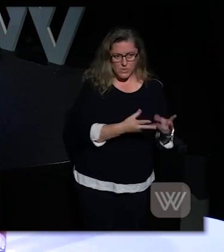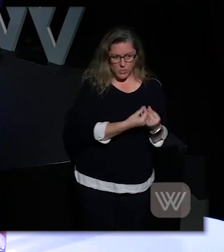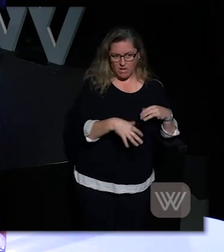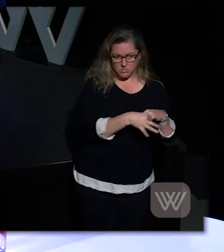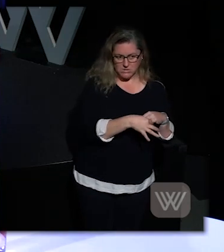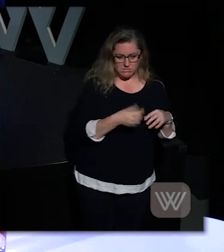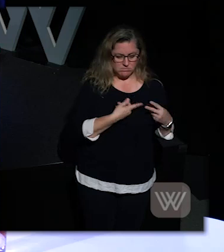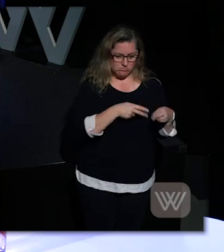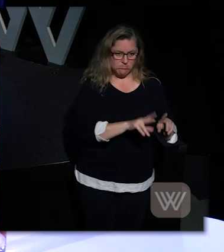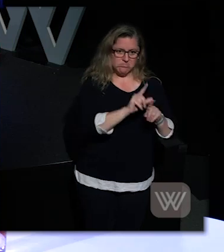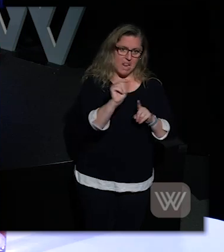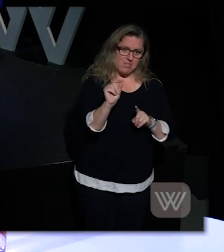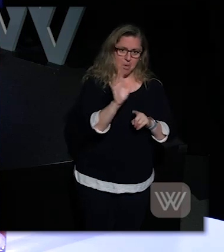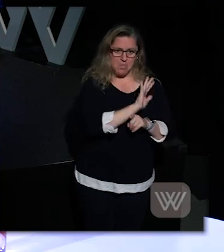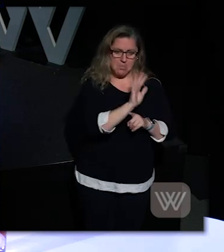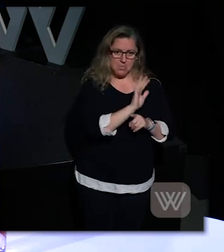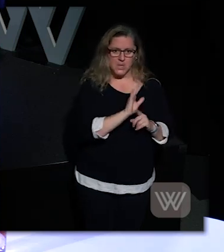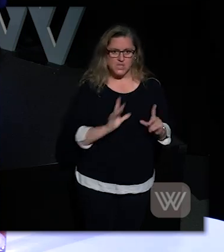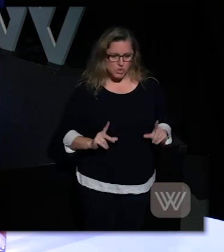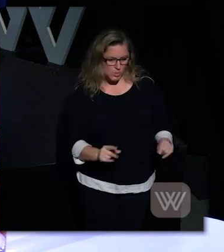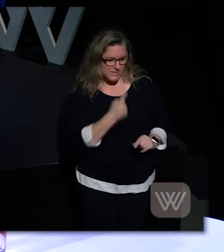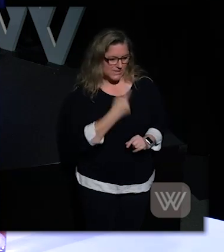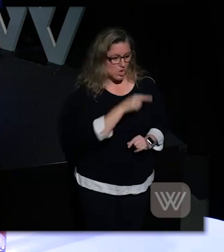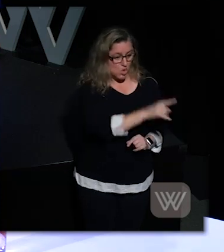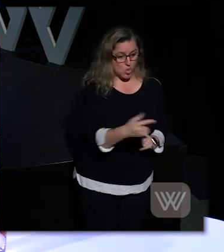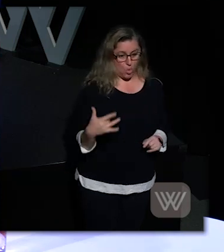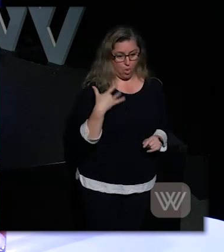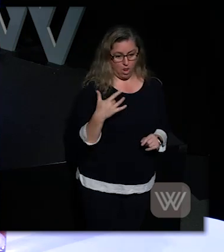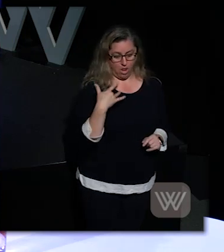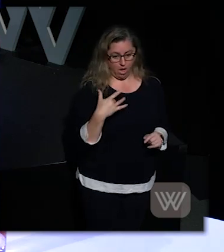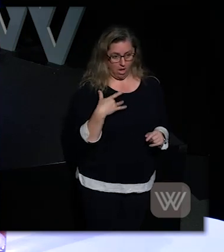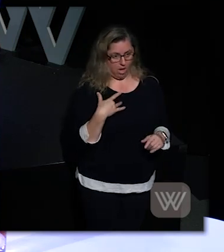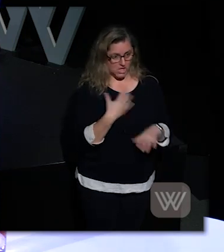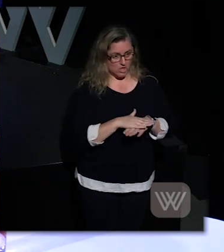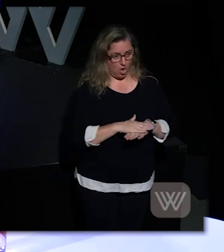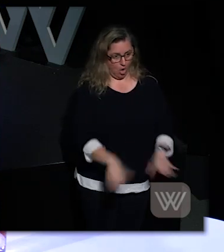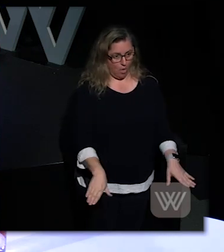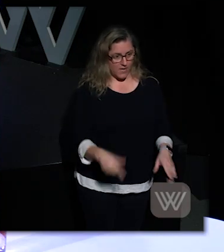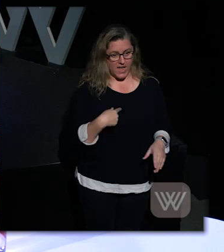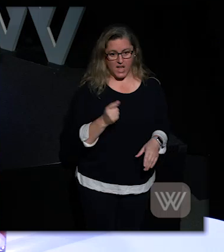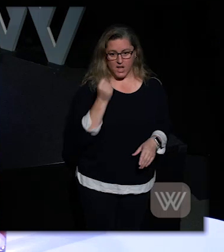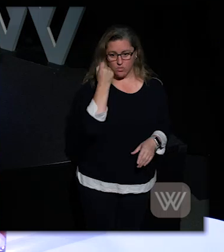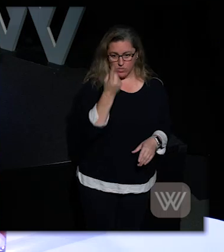at night. And I got a tweet saying, your life is over. And Don, my husband, realised that my